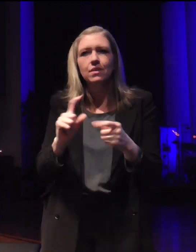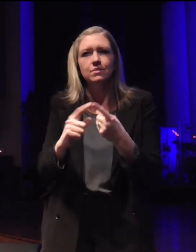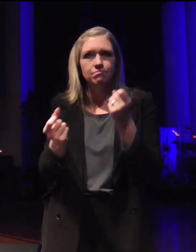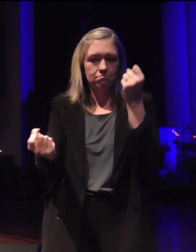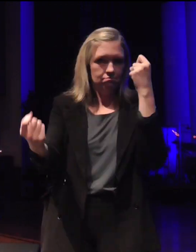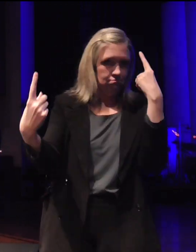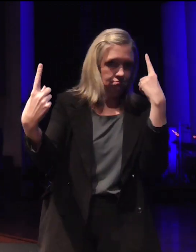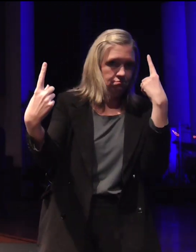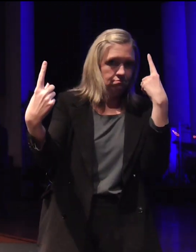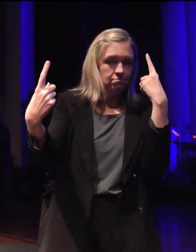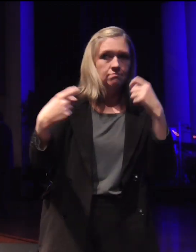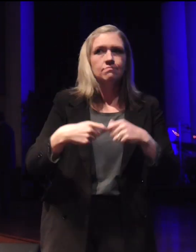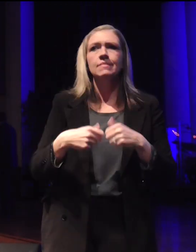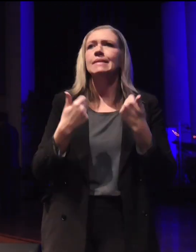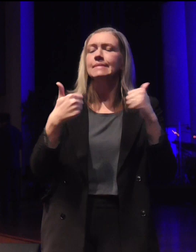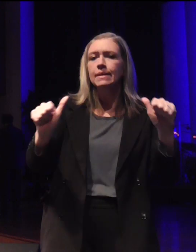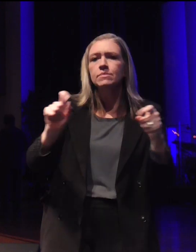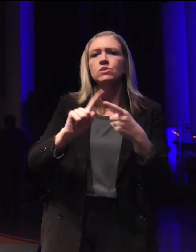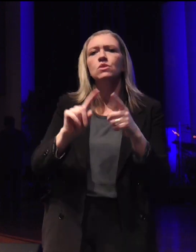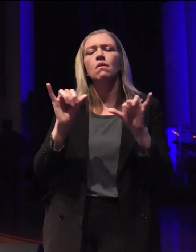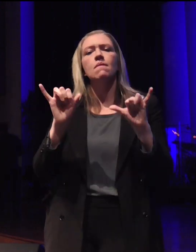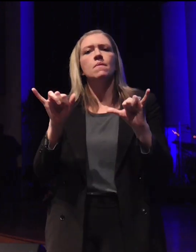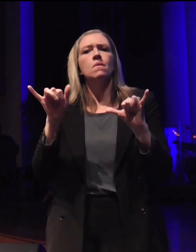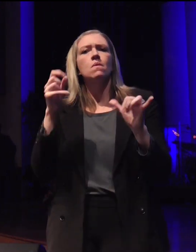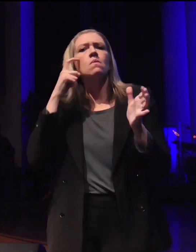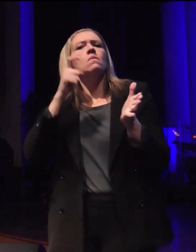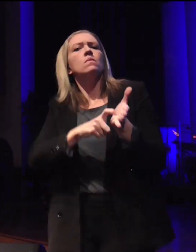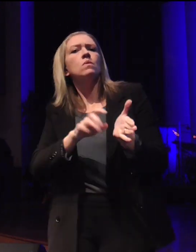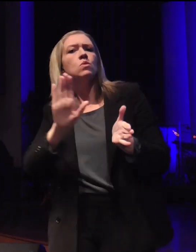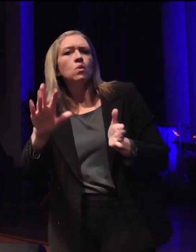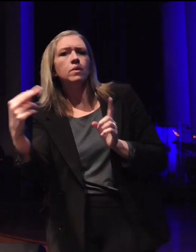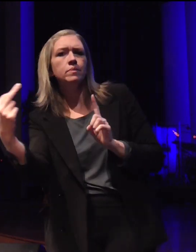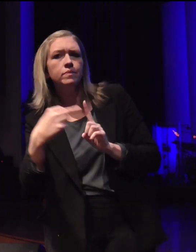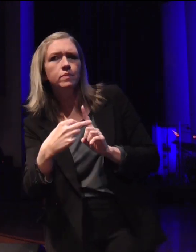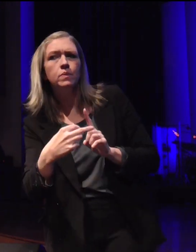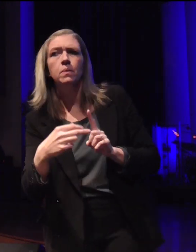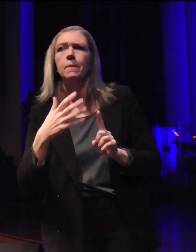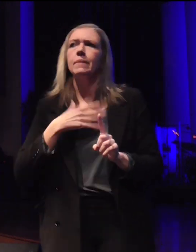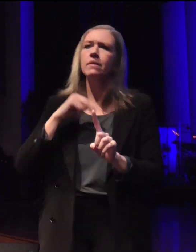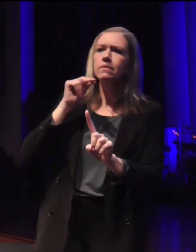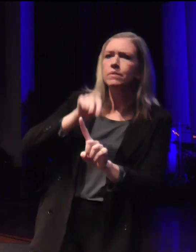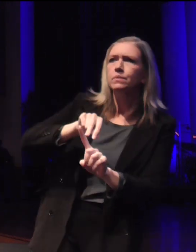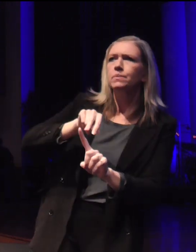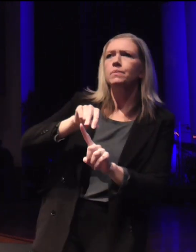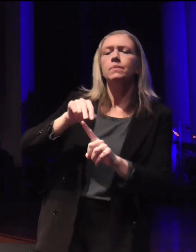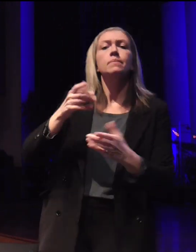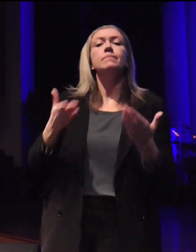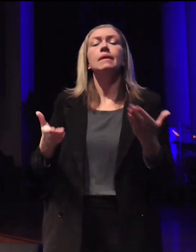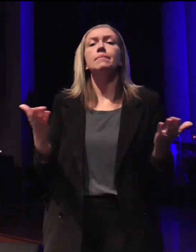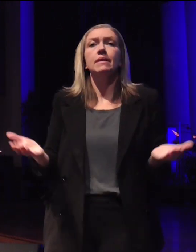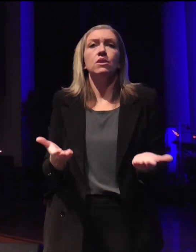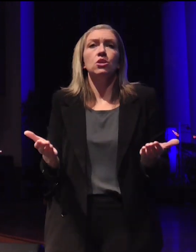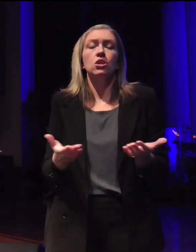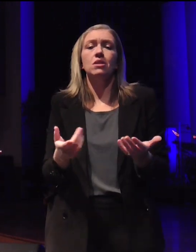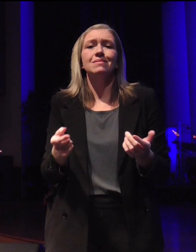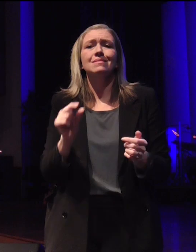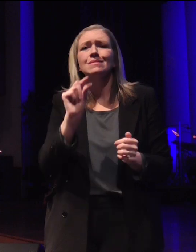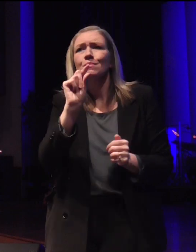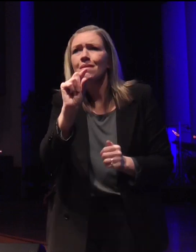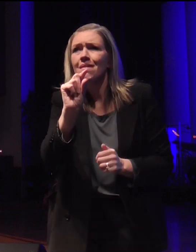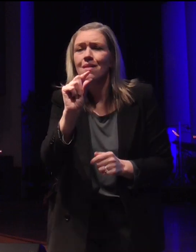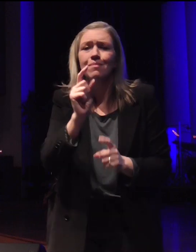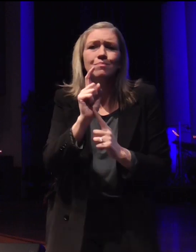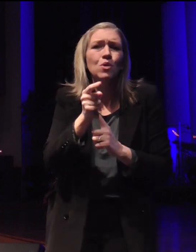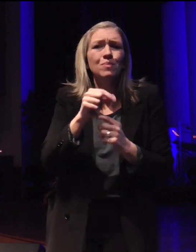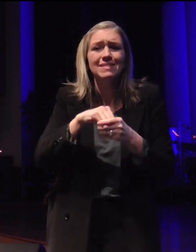understand. Attempting to see others' perspectives. And whether it's here in the minutia of our life or